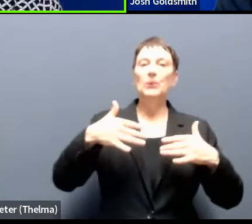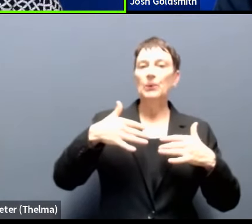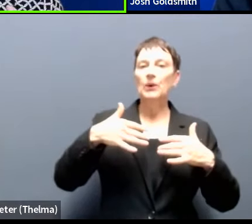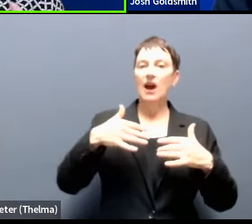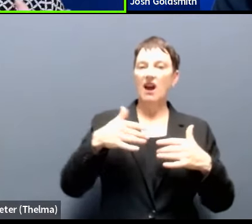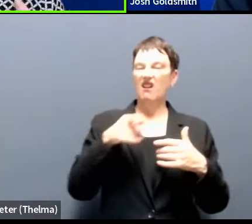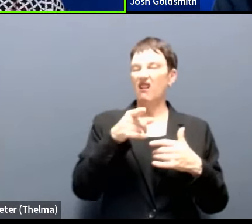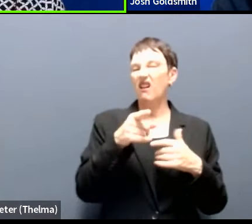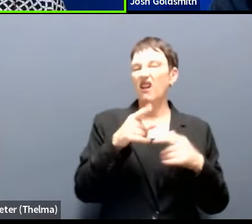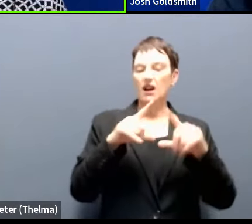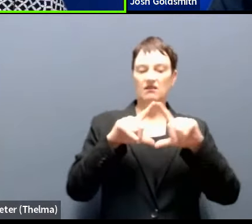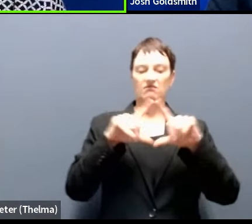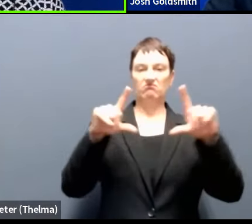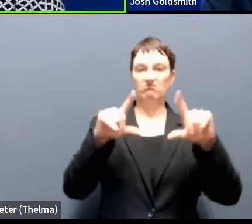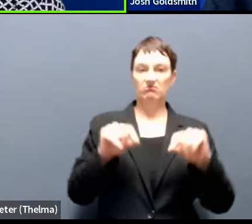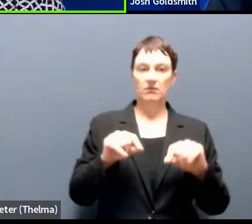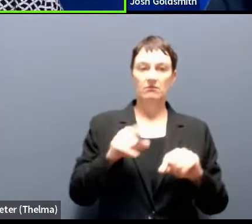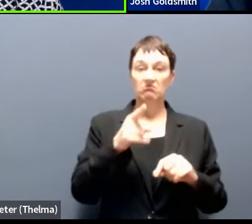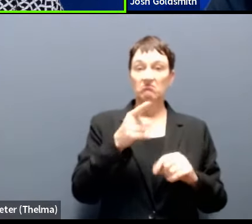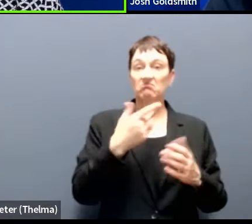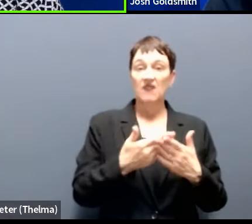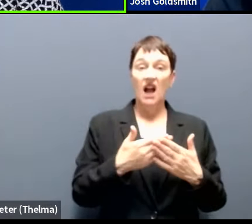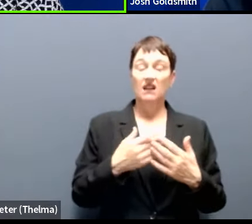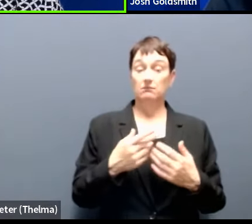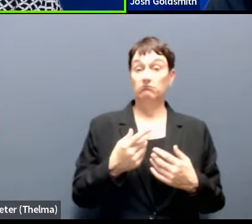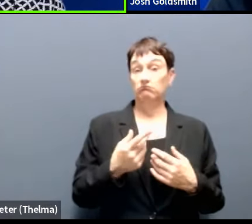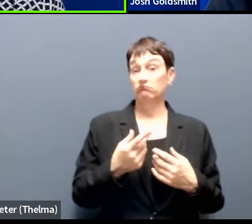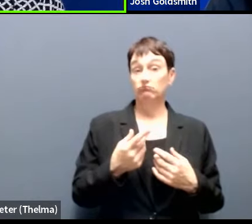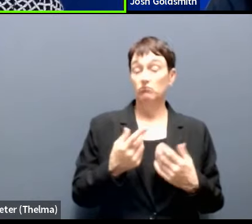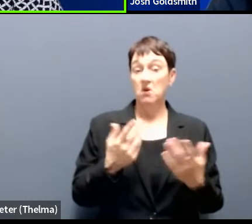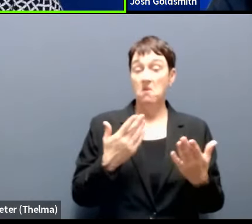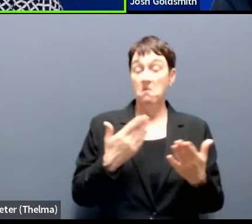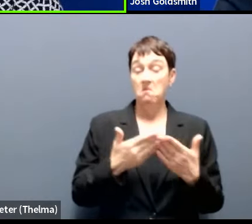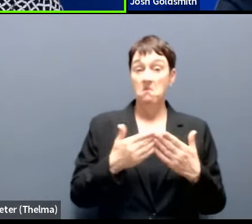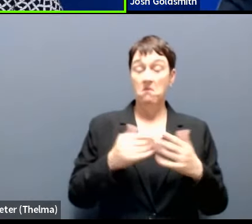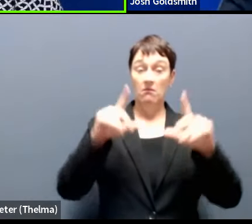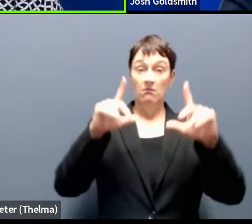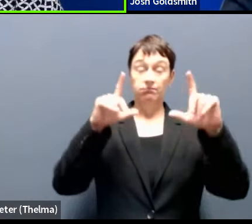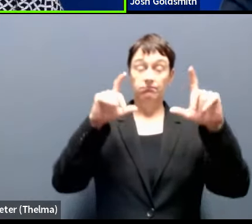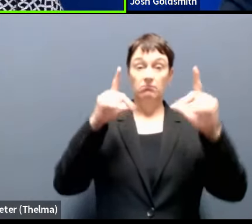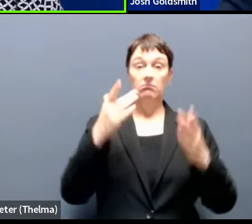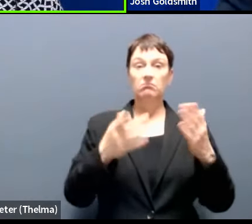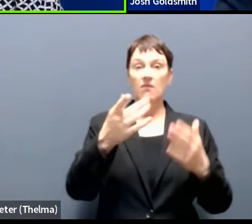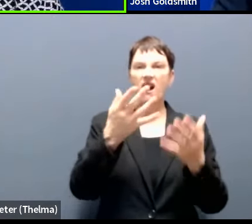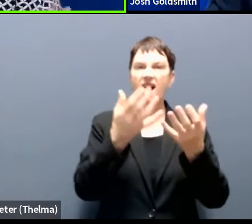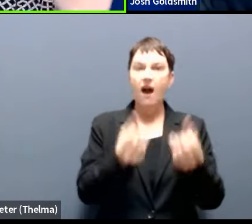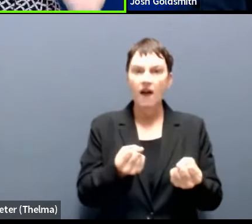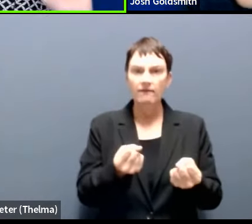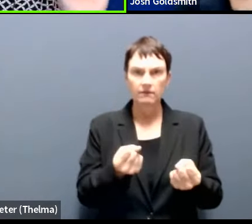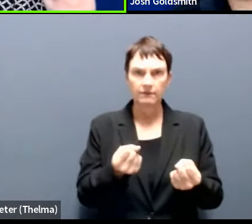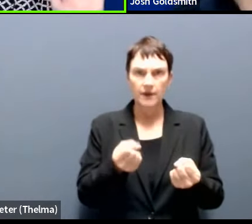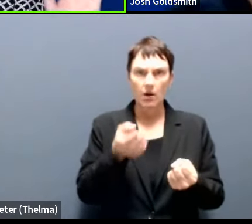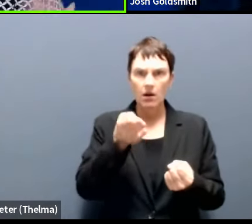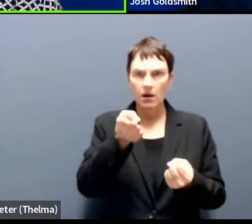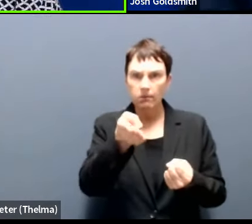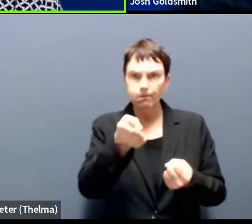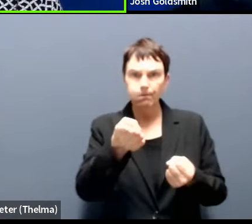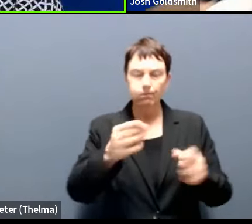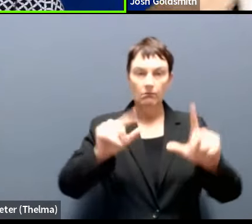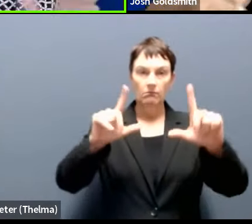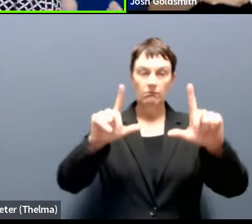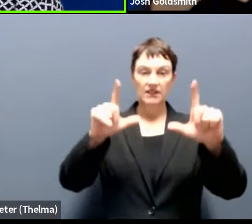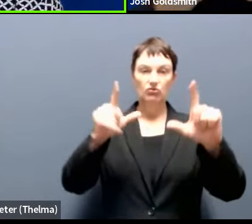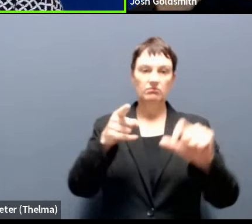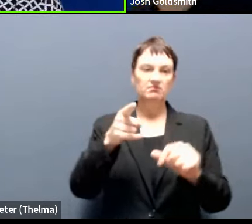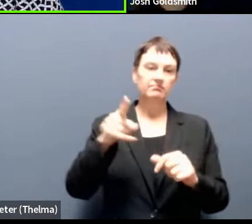to either take a picture or use a picture that you already have on your device and add a background. Like